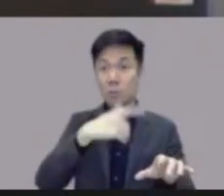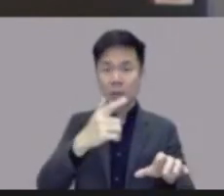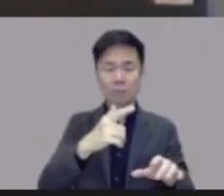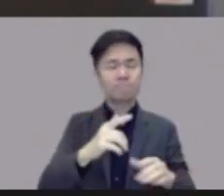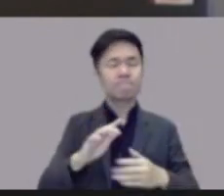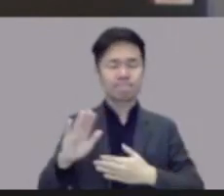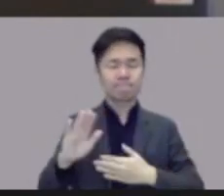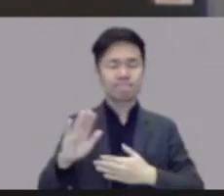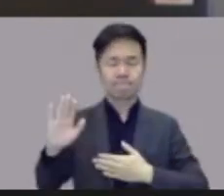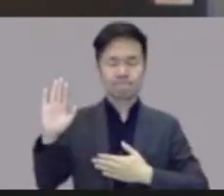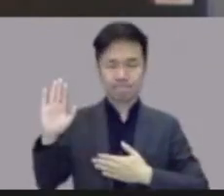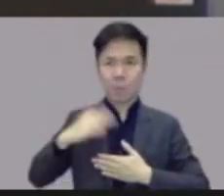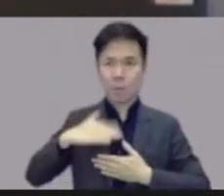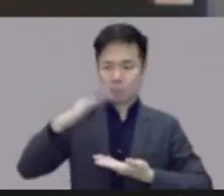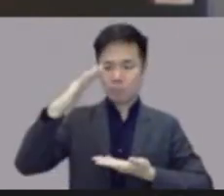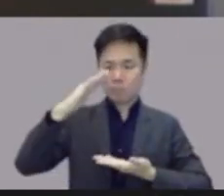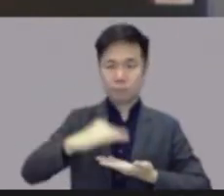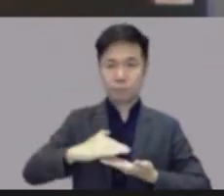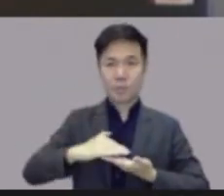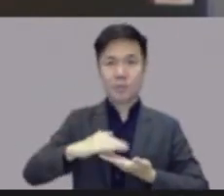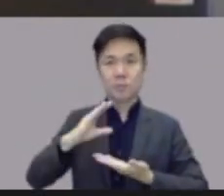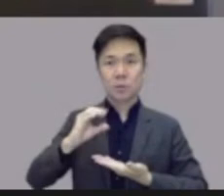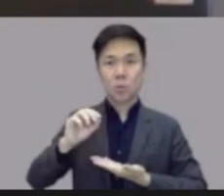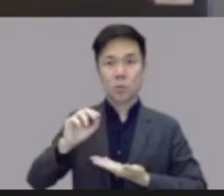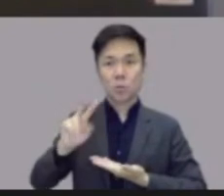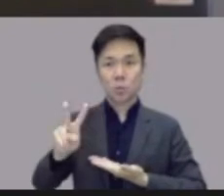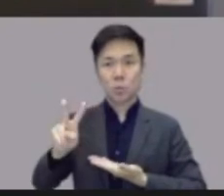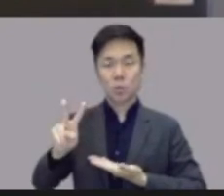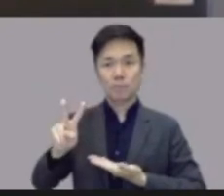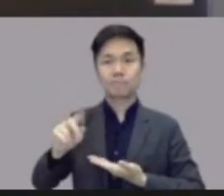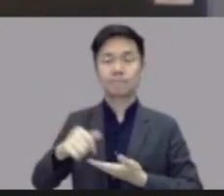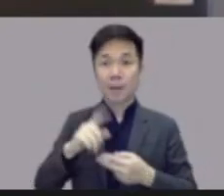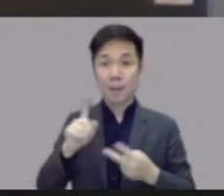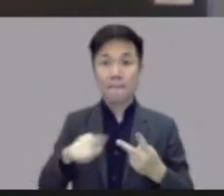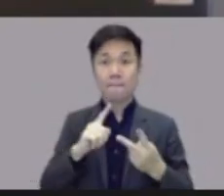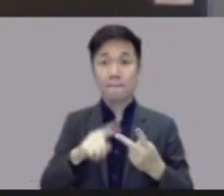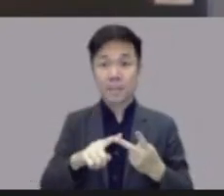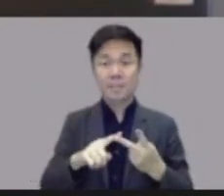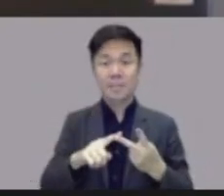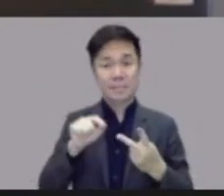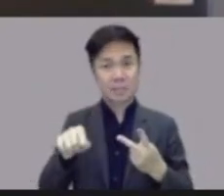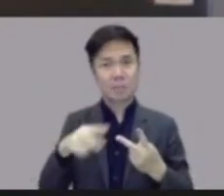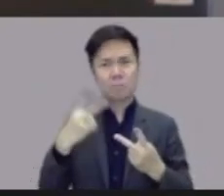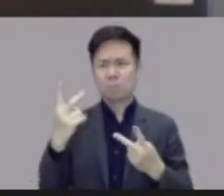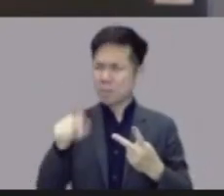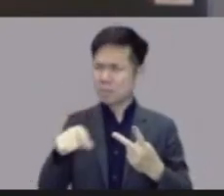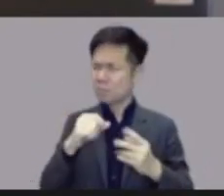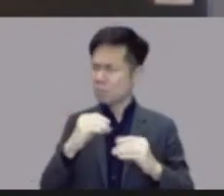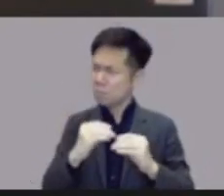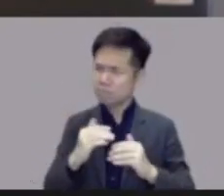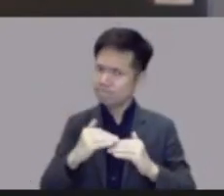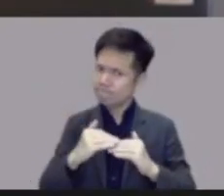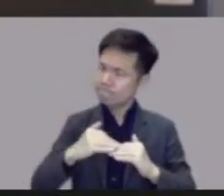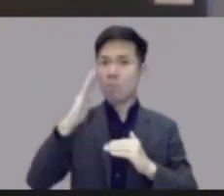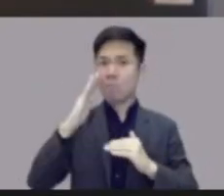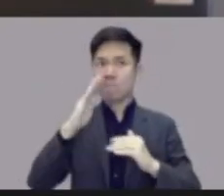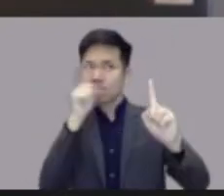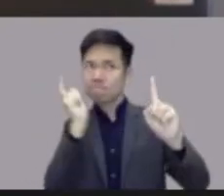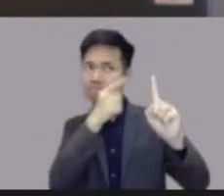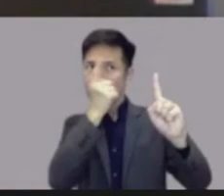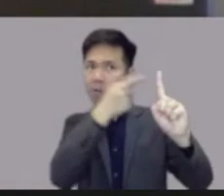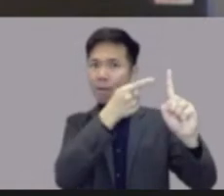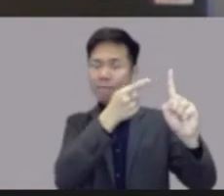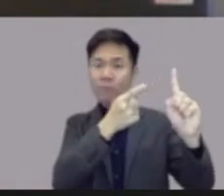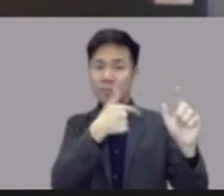but of course we need more commitments and more ambitious actions including to accelerate the energy transition and to